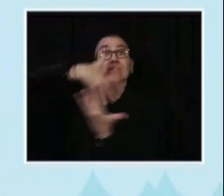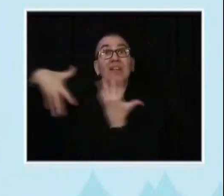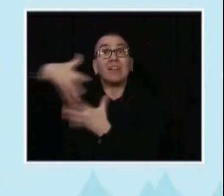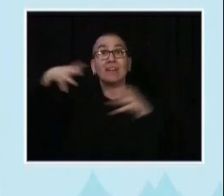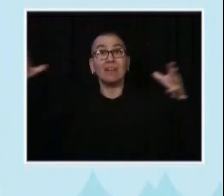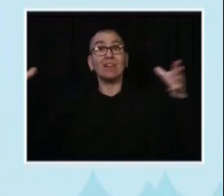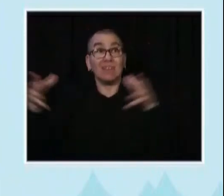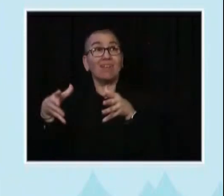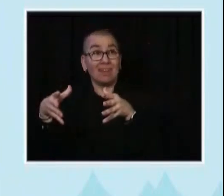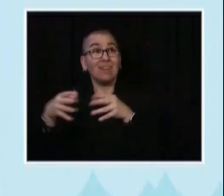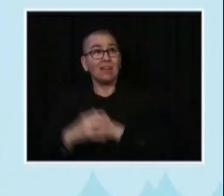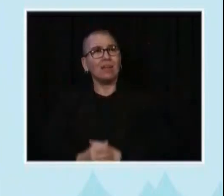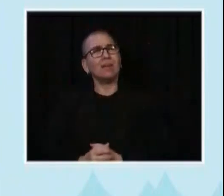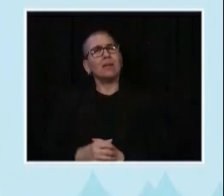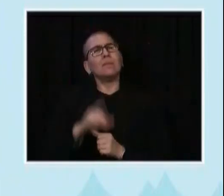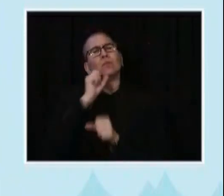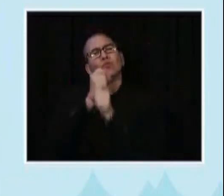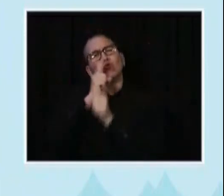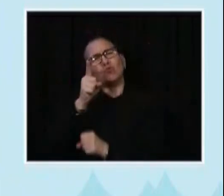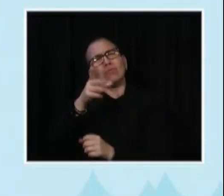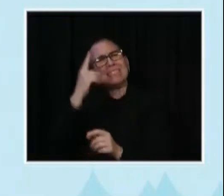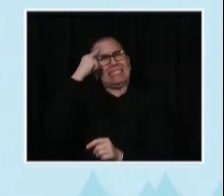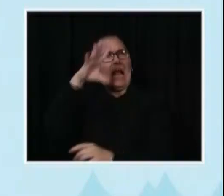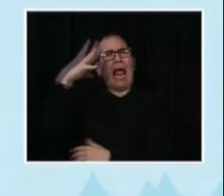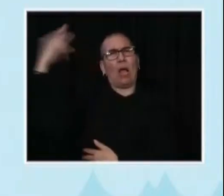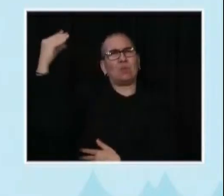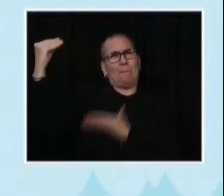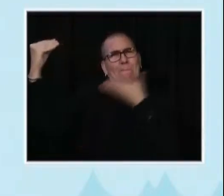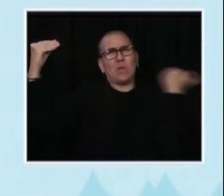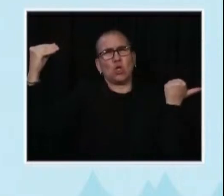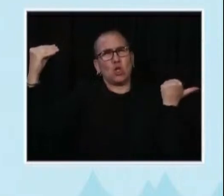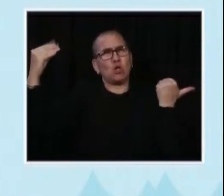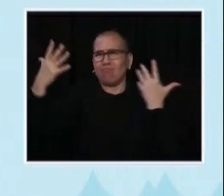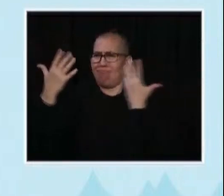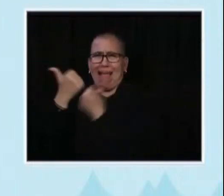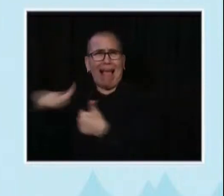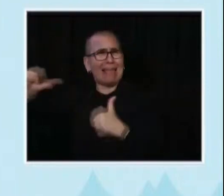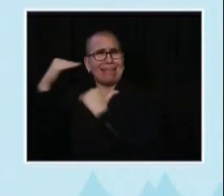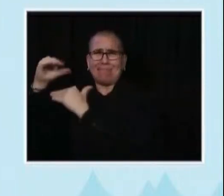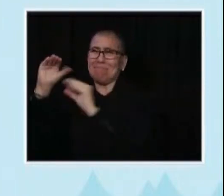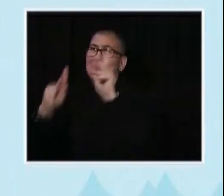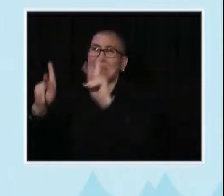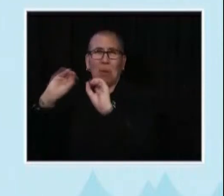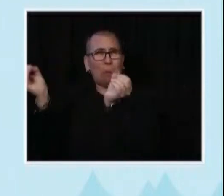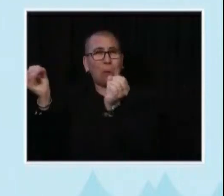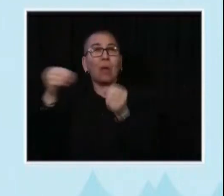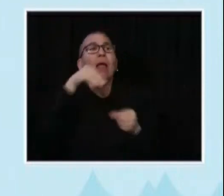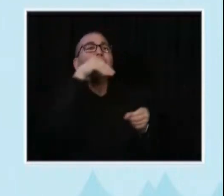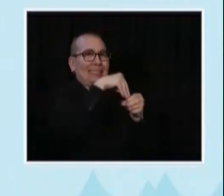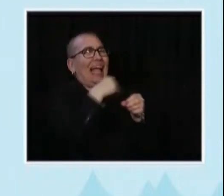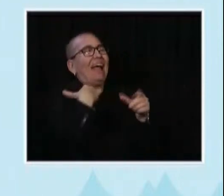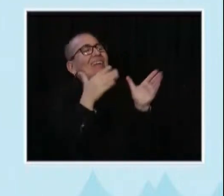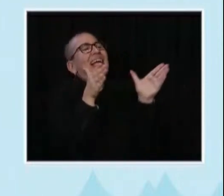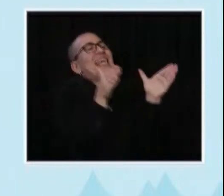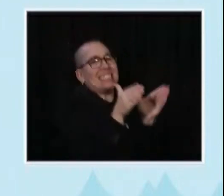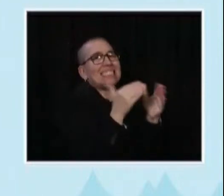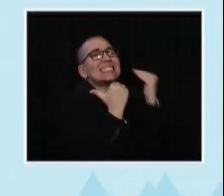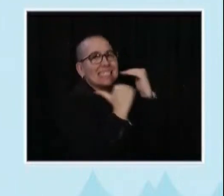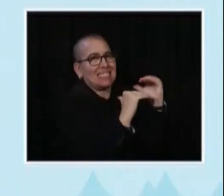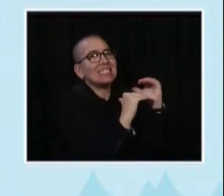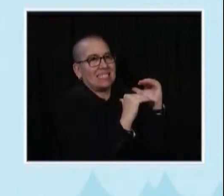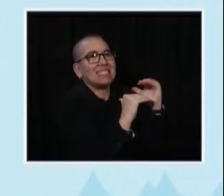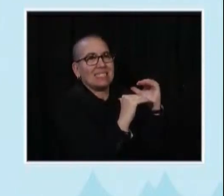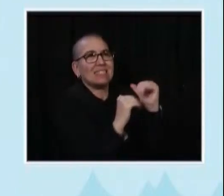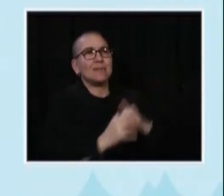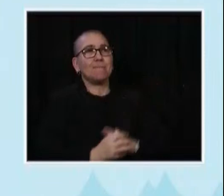outside. Indoors, we've increased that to 50. And again, this is following the science, following the transmission, but I want to be clear, and Commissioner Malcolm will say this,